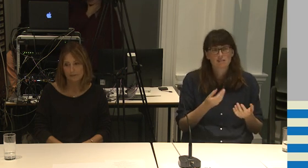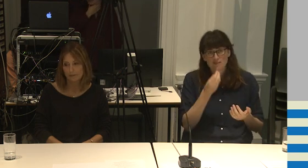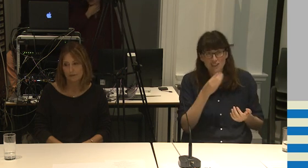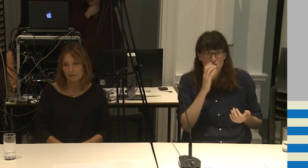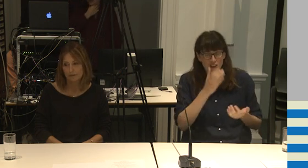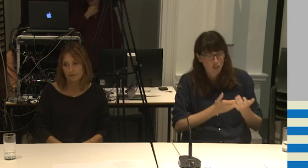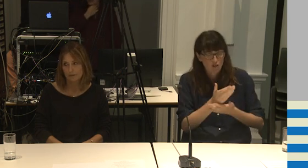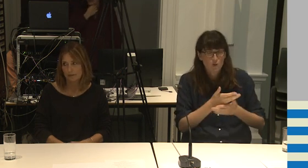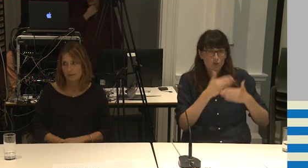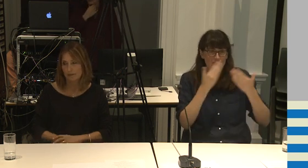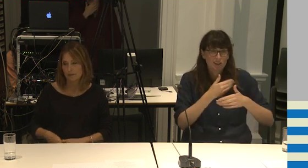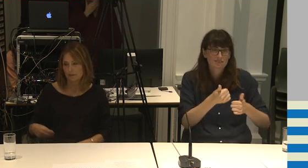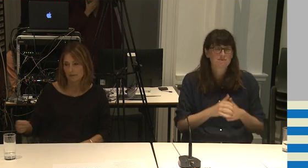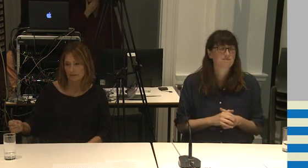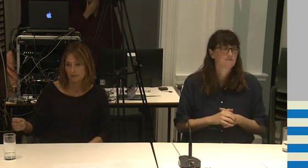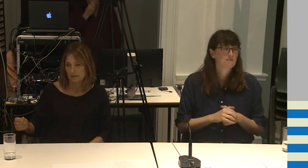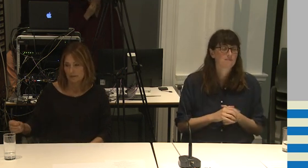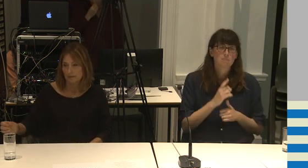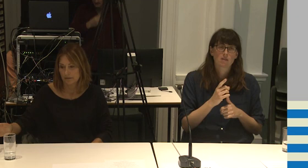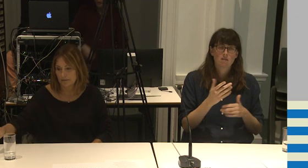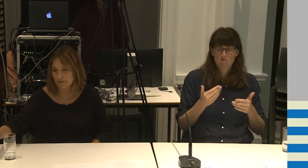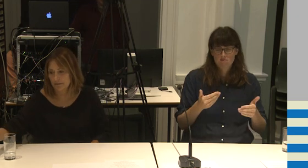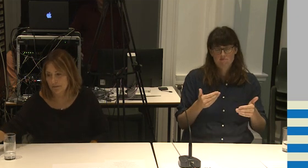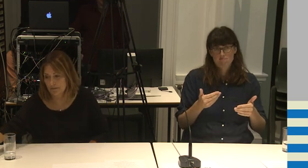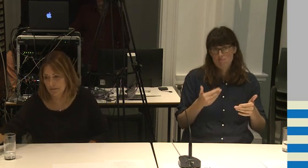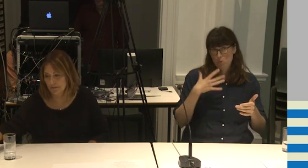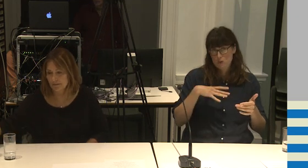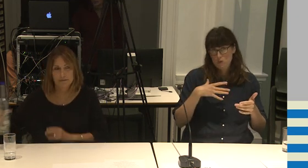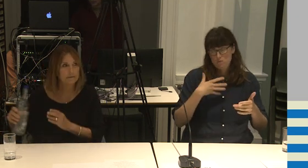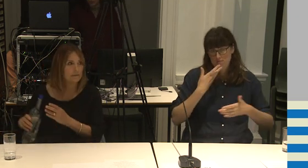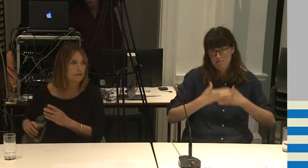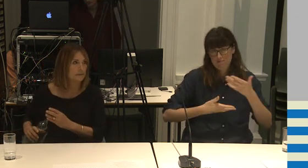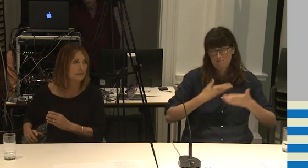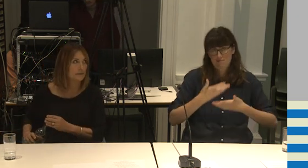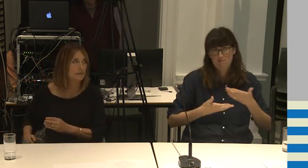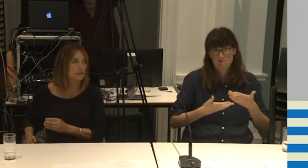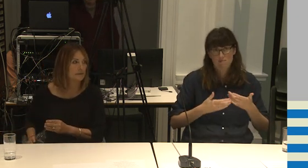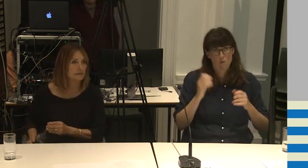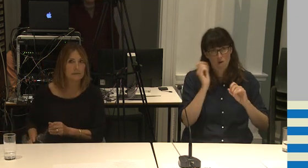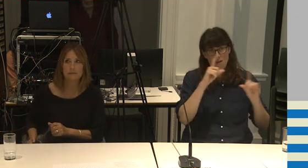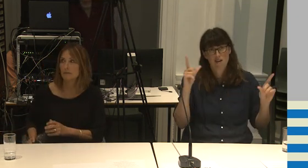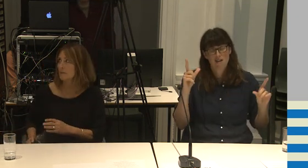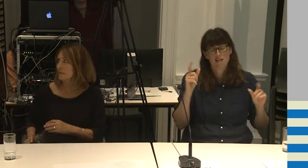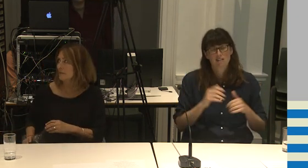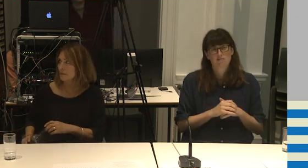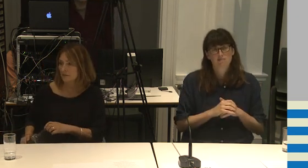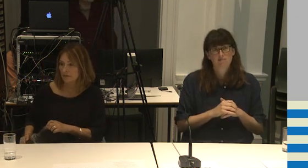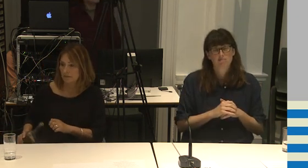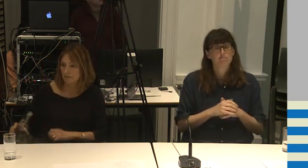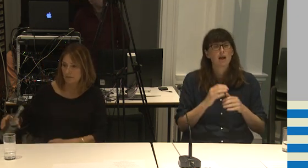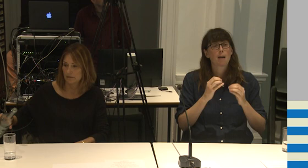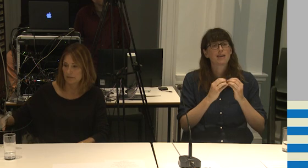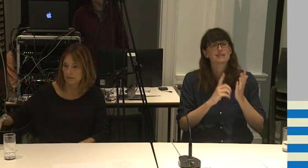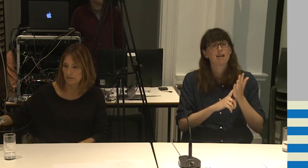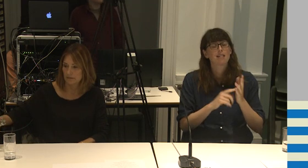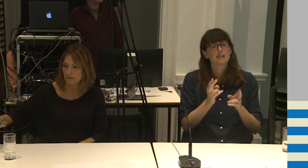eat and drink throughout the evening. But before we hand over to the speakers, just to make everyone aware that we have British